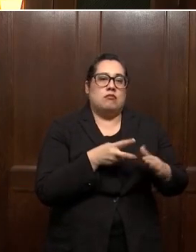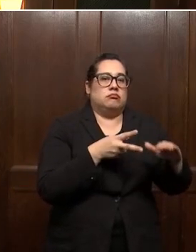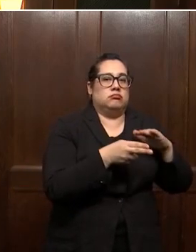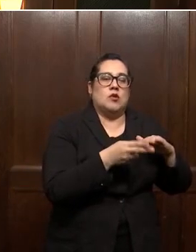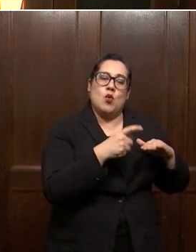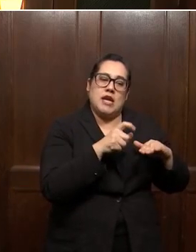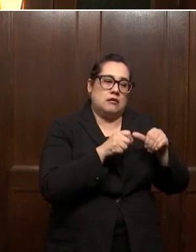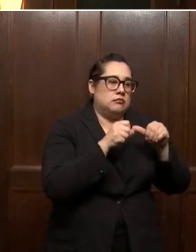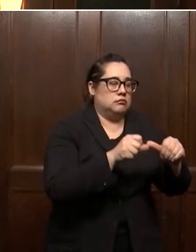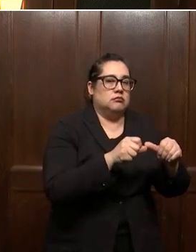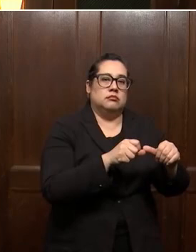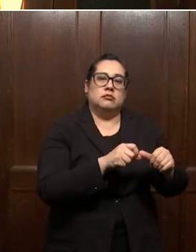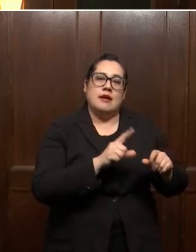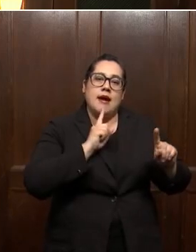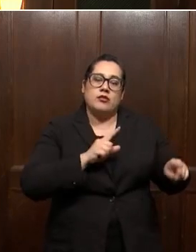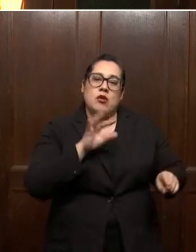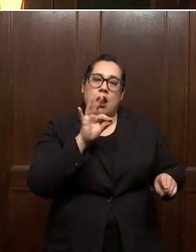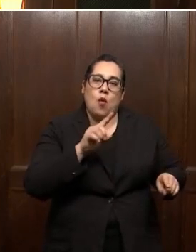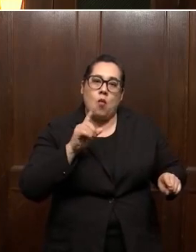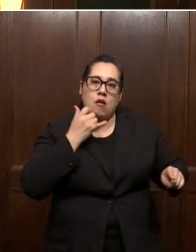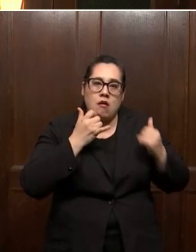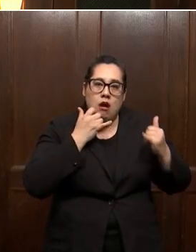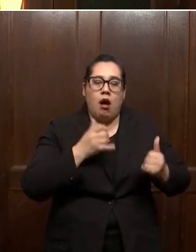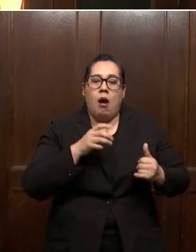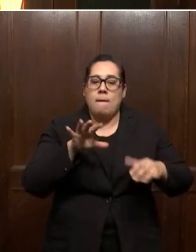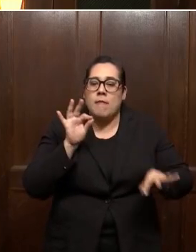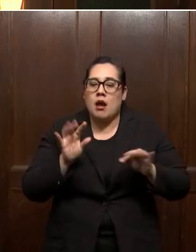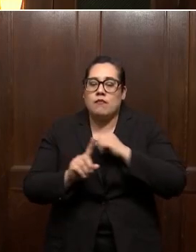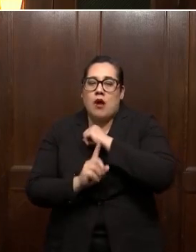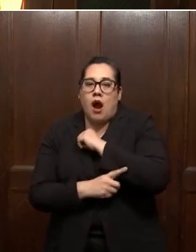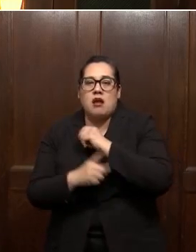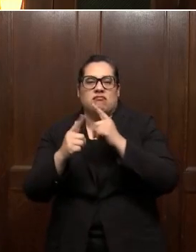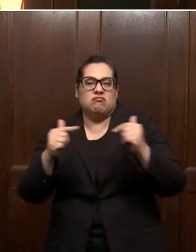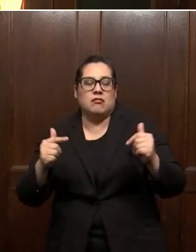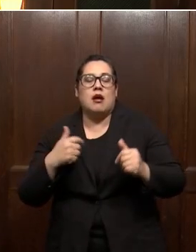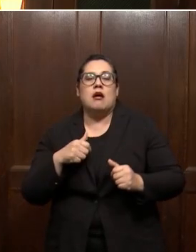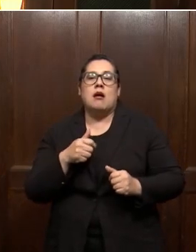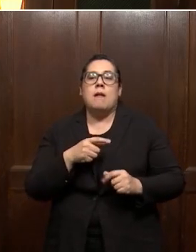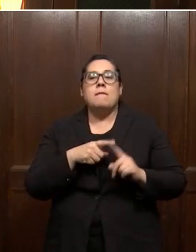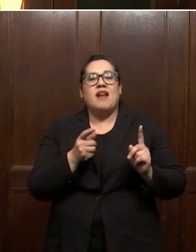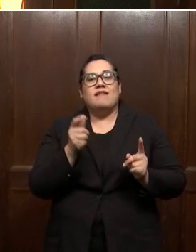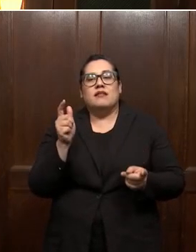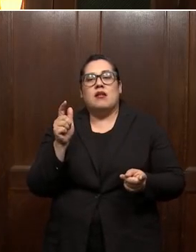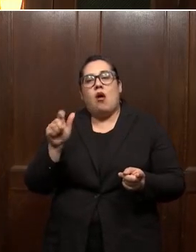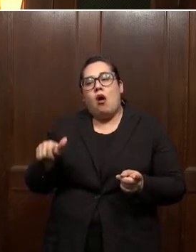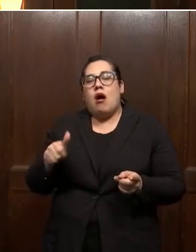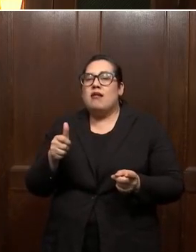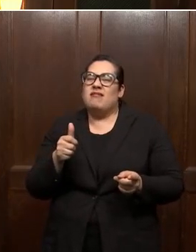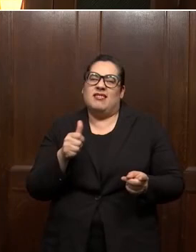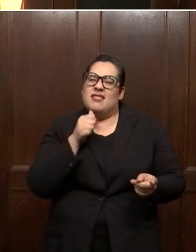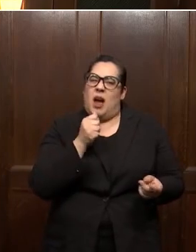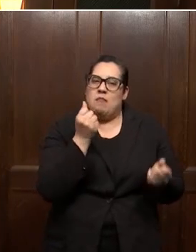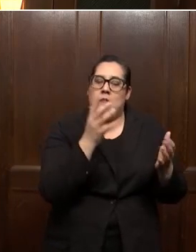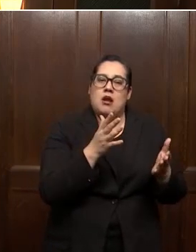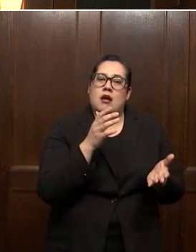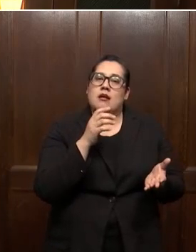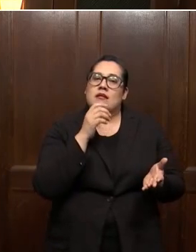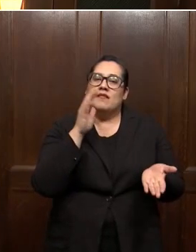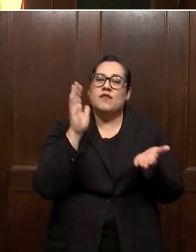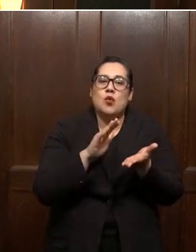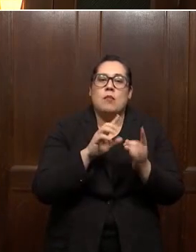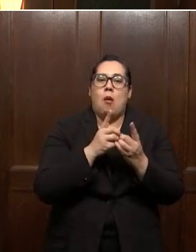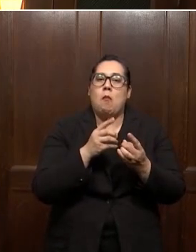need them to answer 911 calls, to pick up the trash, but they're, you know, fewer than you'd think, fewer departments than you'd